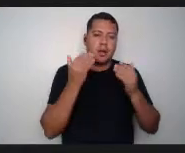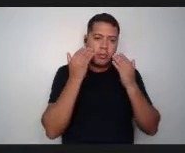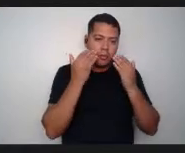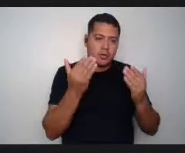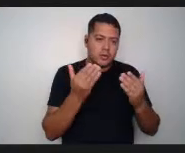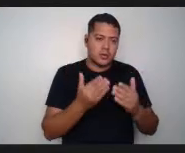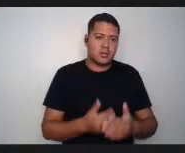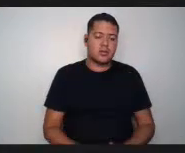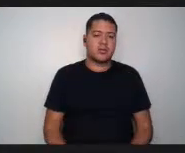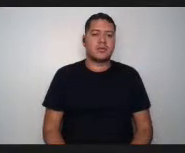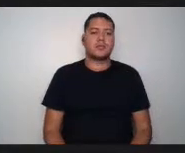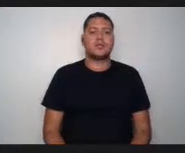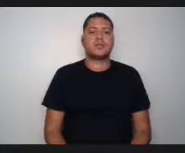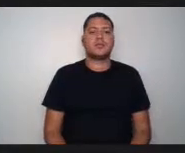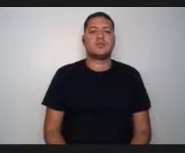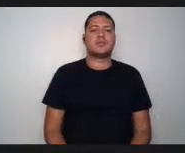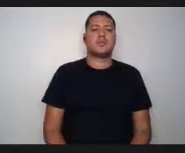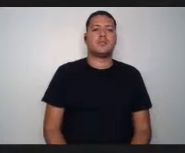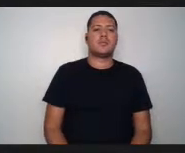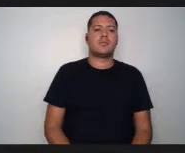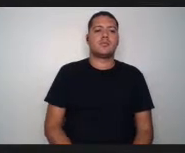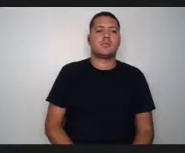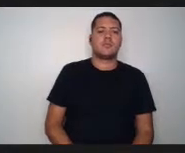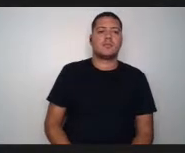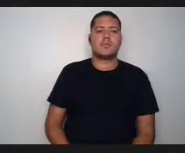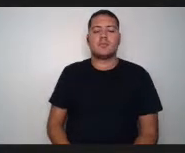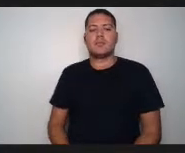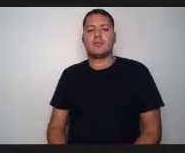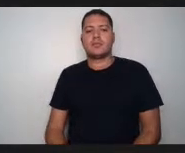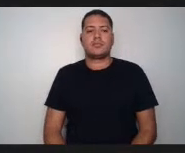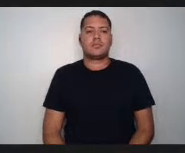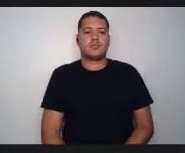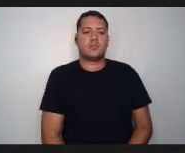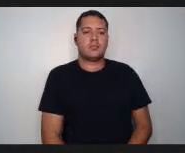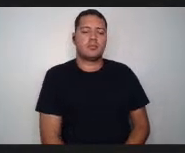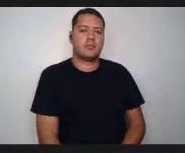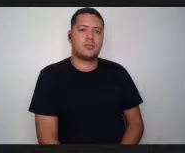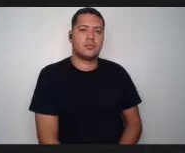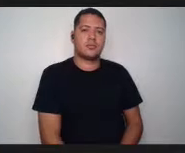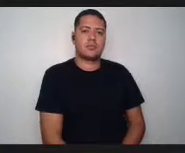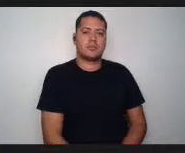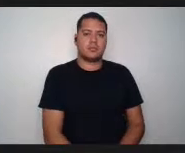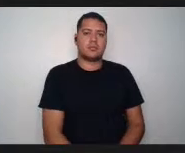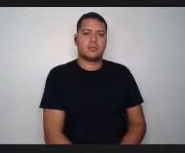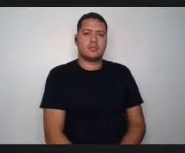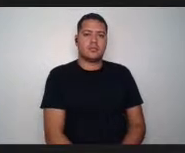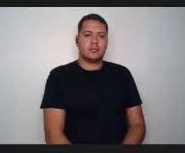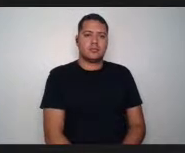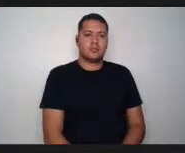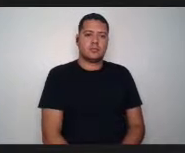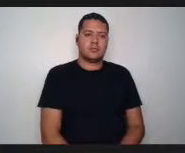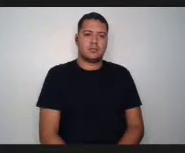I'm trying to put in the presentation mode, okay?